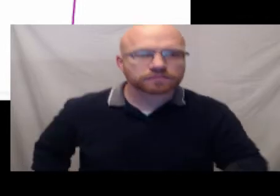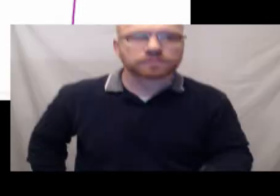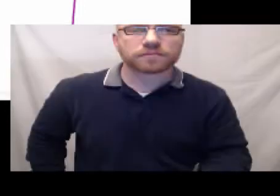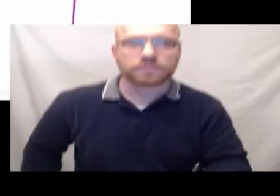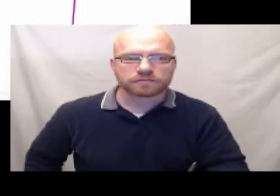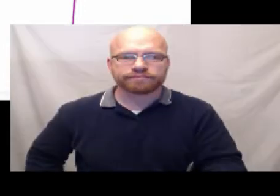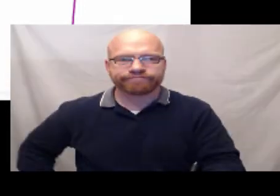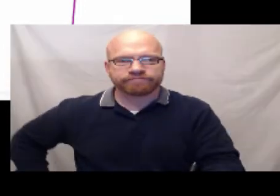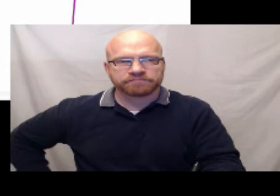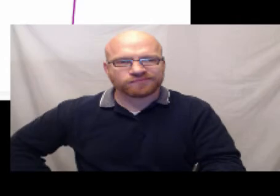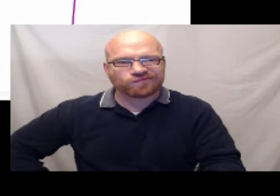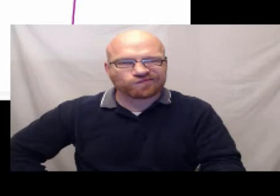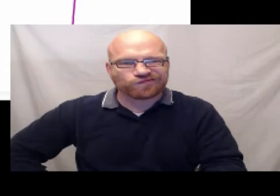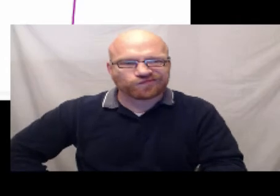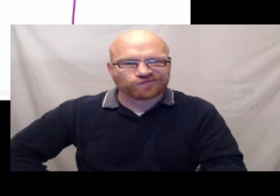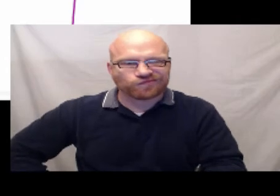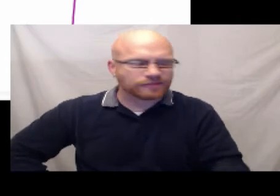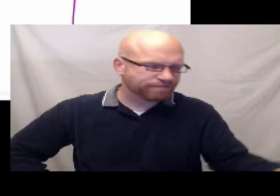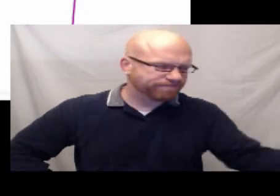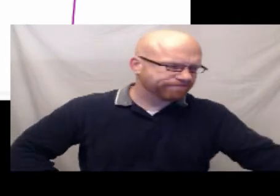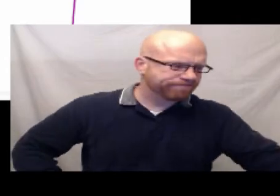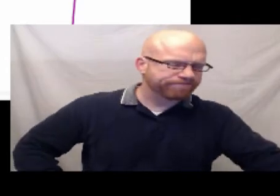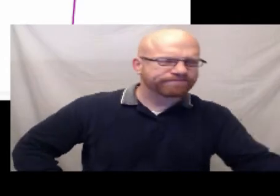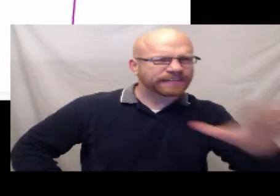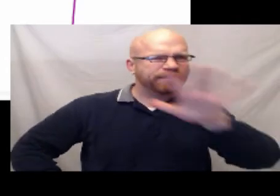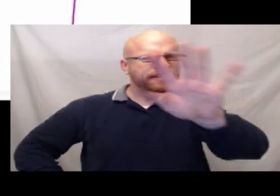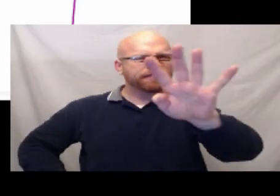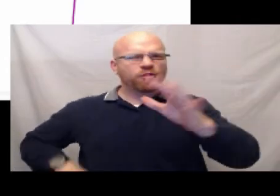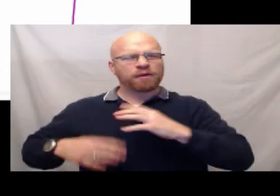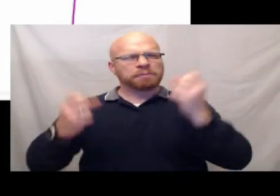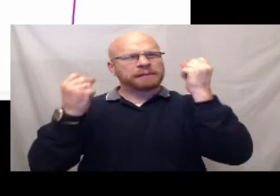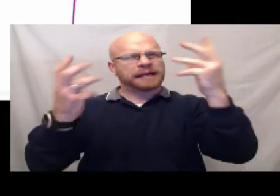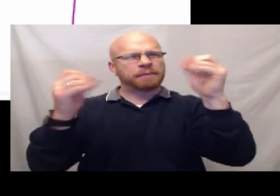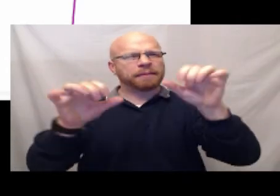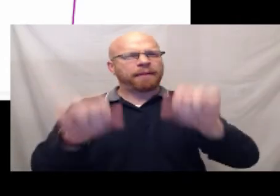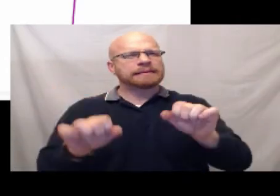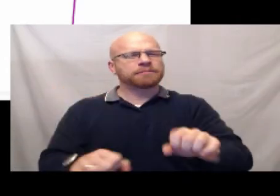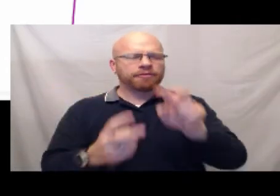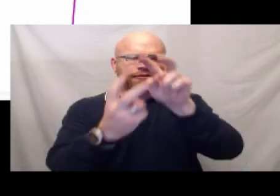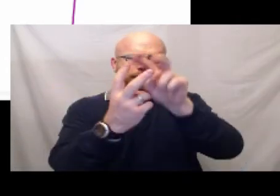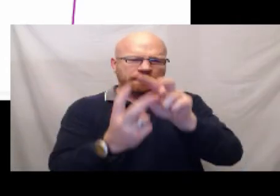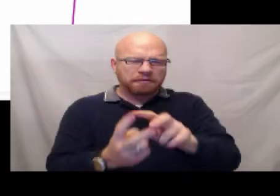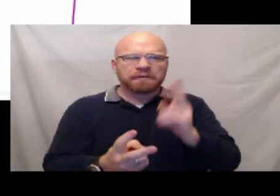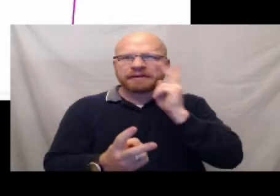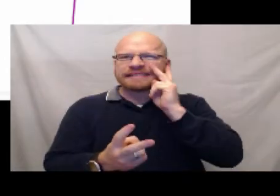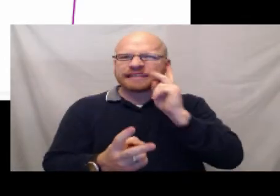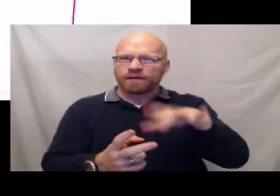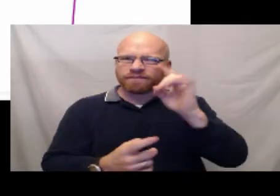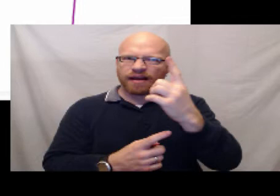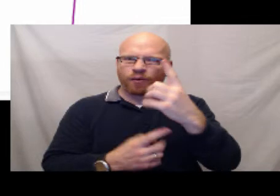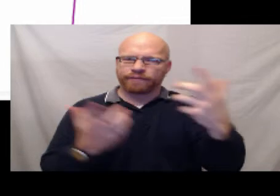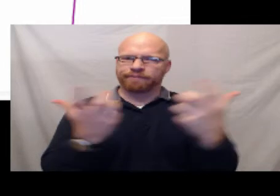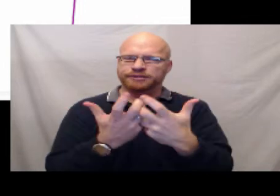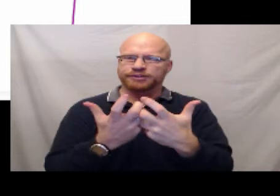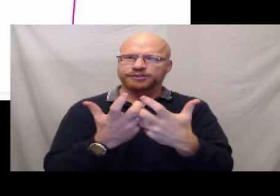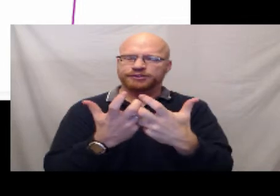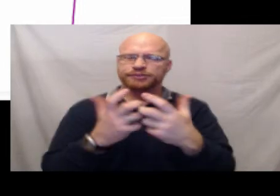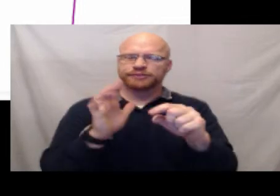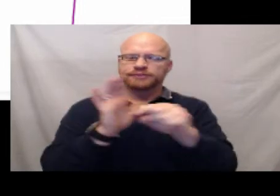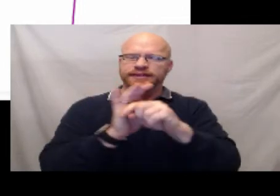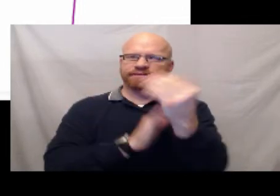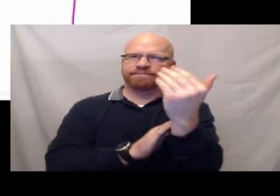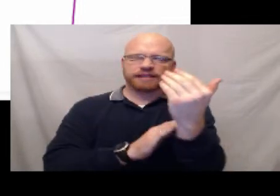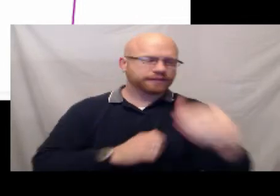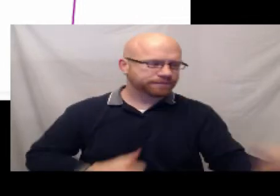pairs for factors of 54. Now 54 has quite a few possibilities. I hope we can find one that